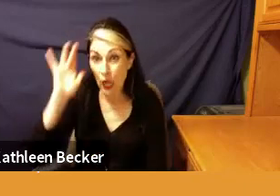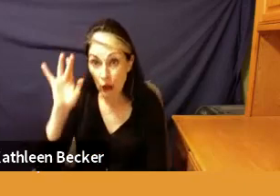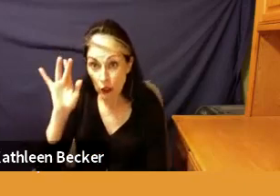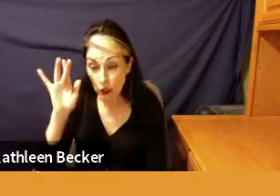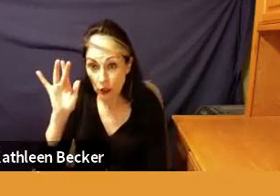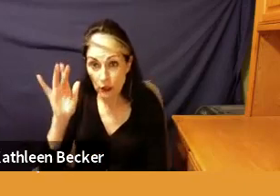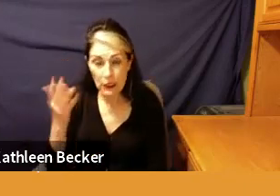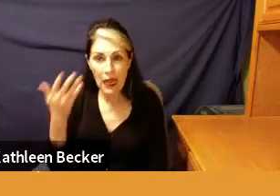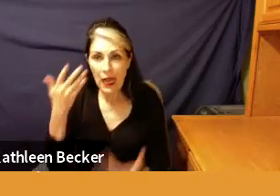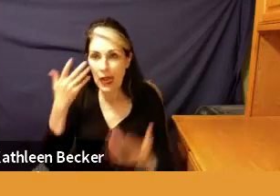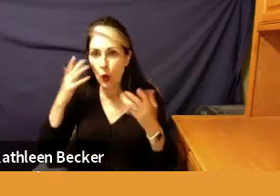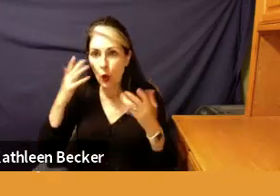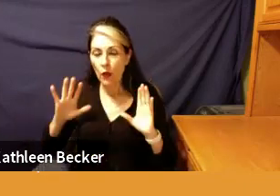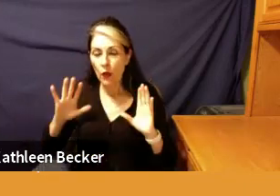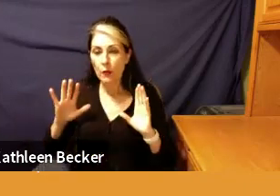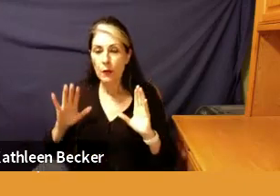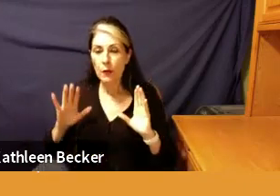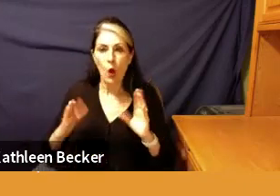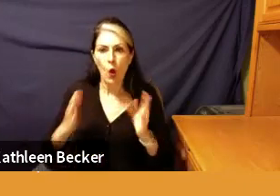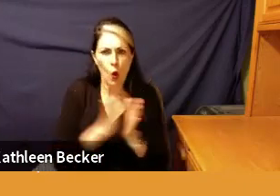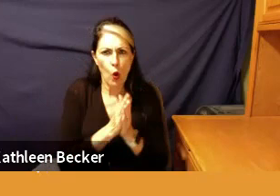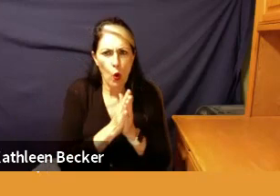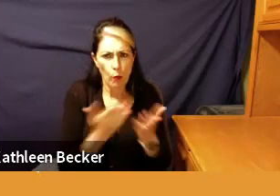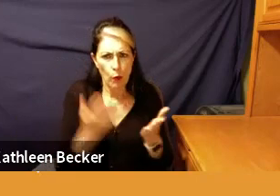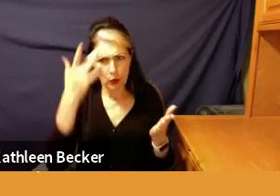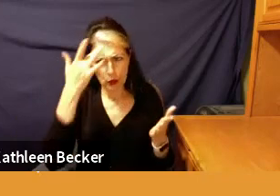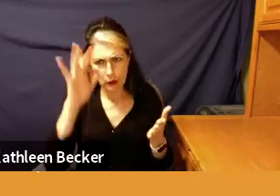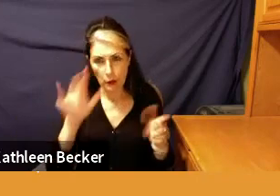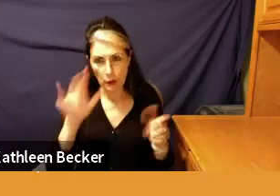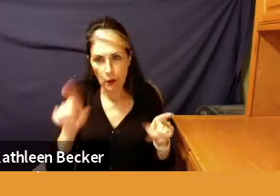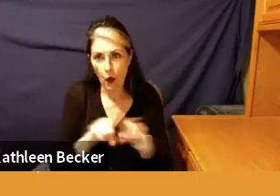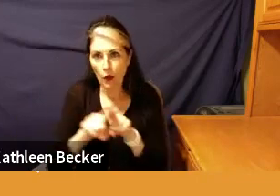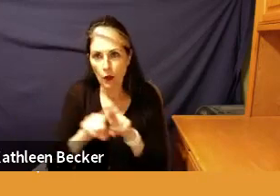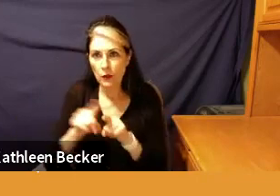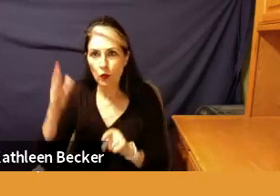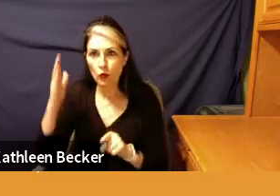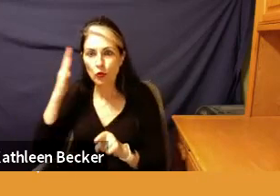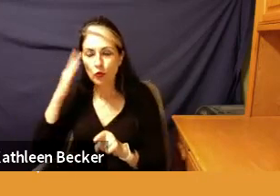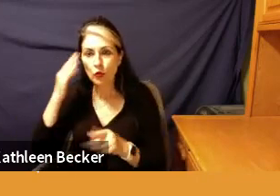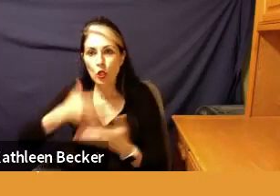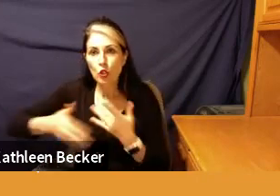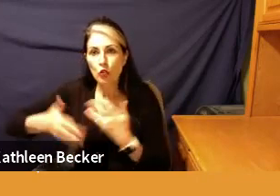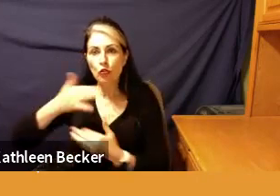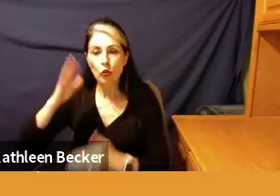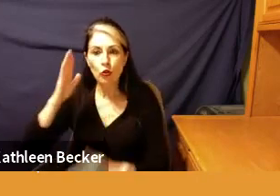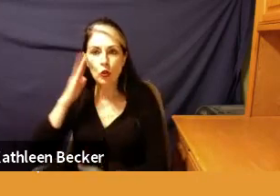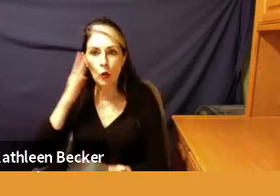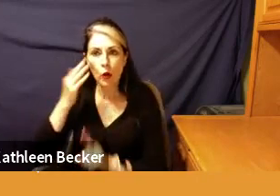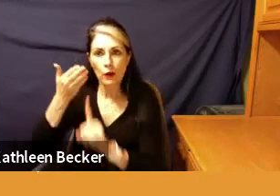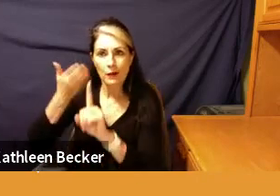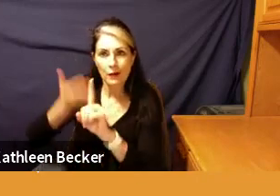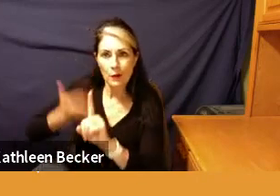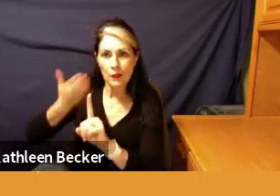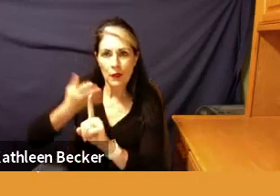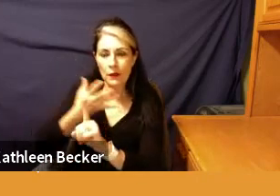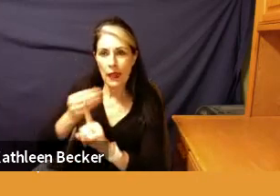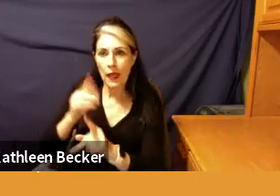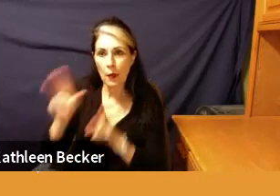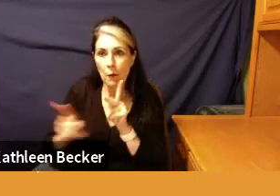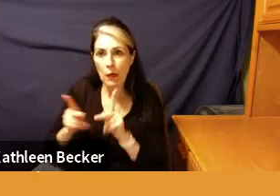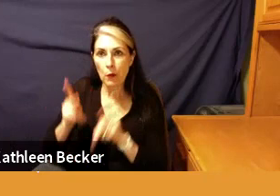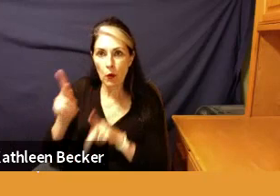just don't want them to be book smart. We want them to also have the social awareness of themselves and of the people around them.